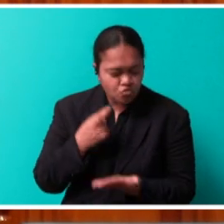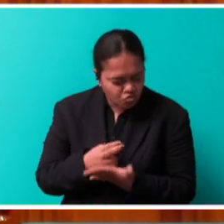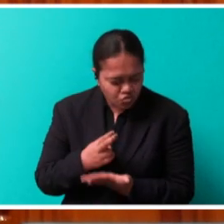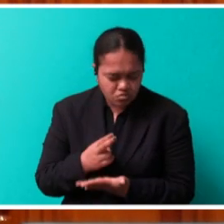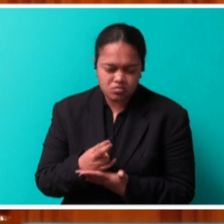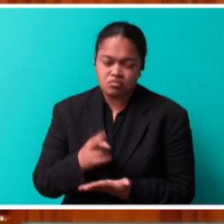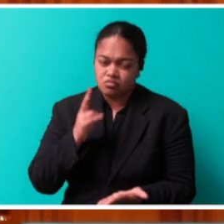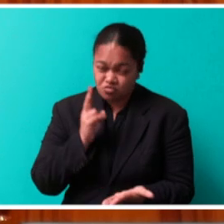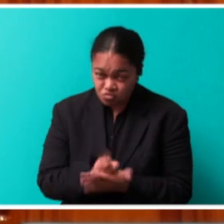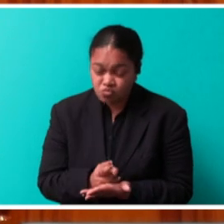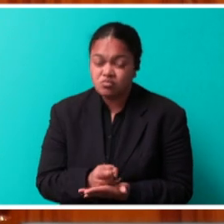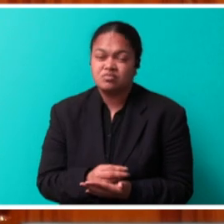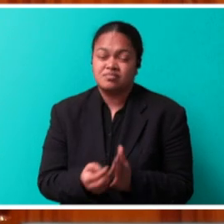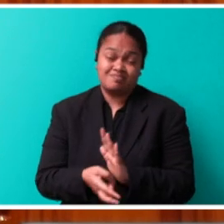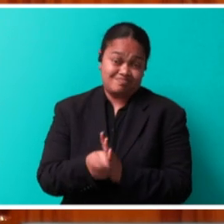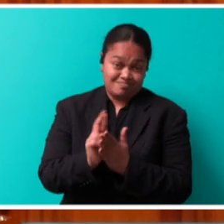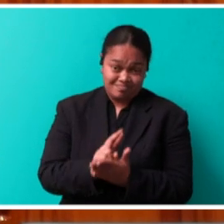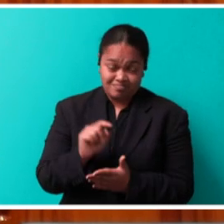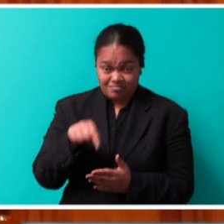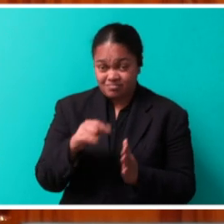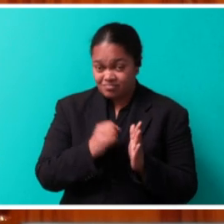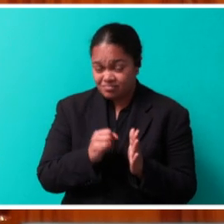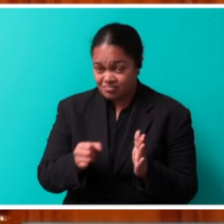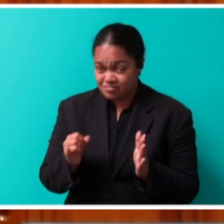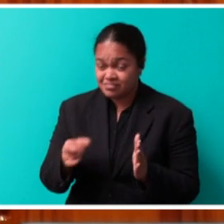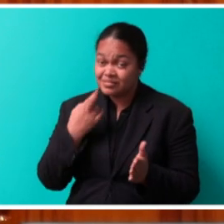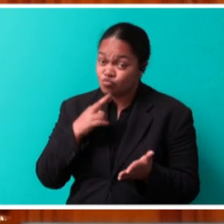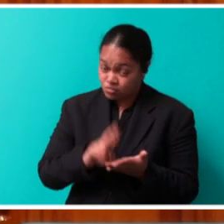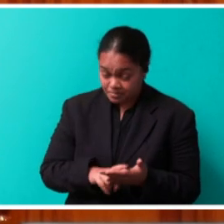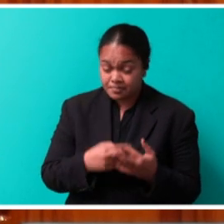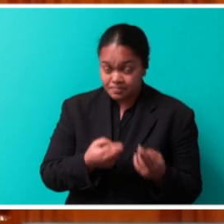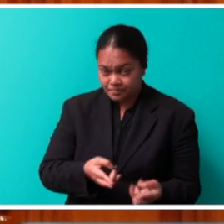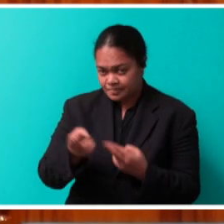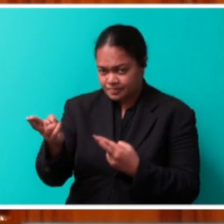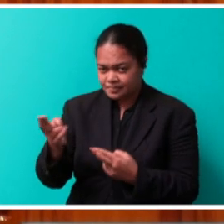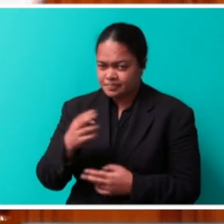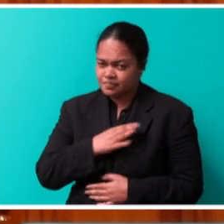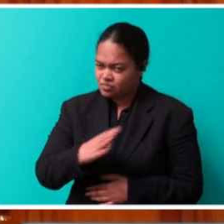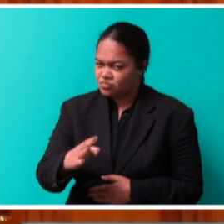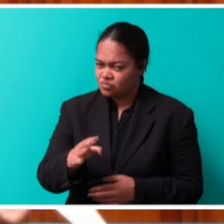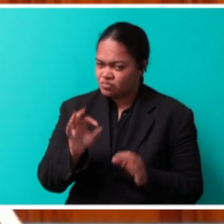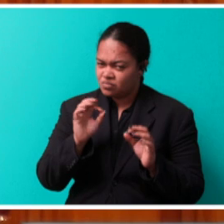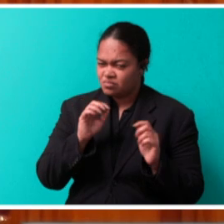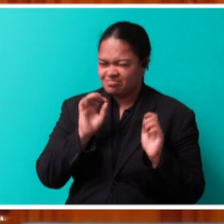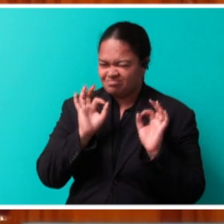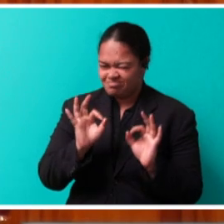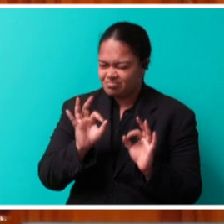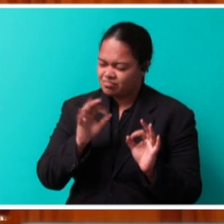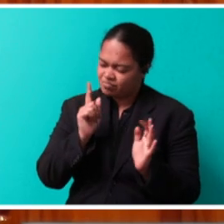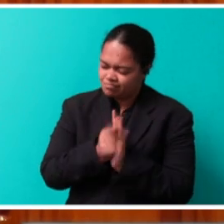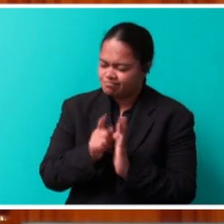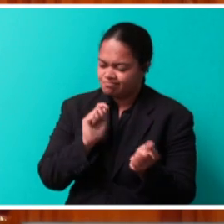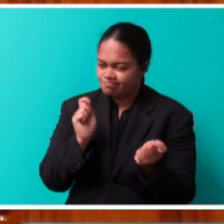to truly revitalize this industry, the report recommends a bold and transformative shift. We